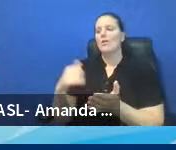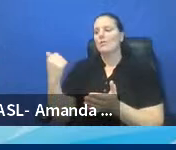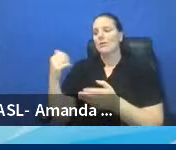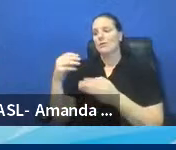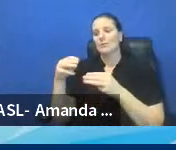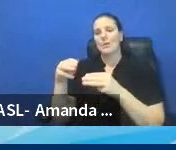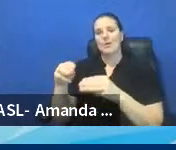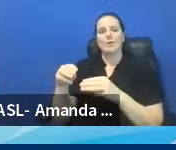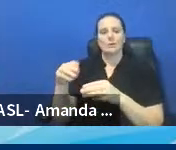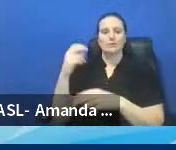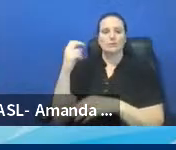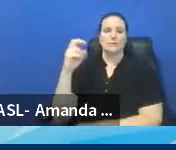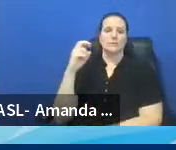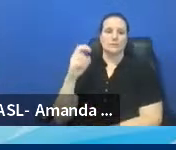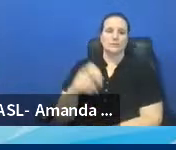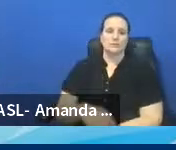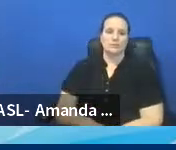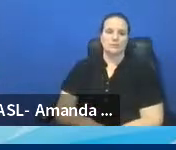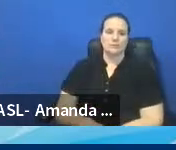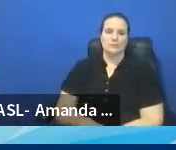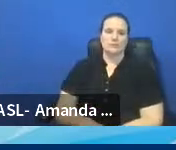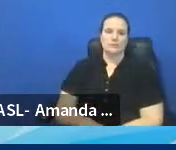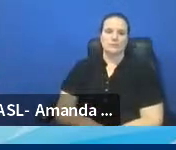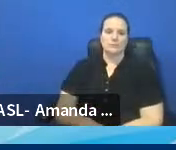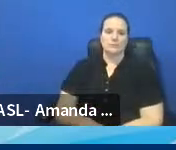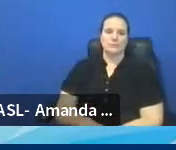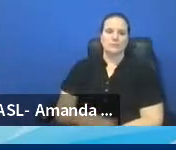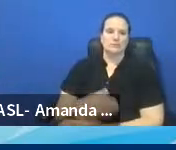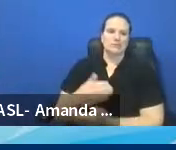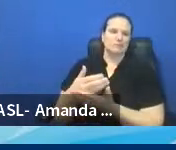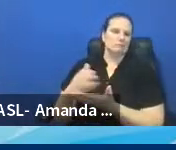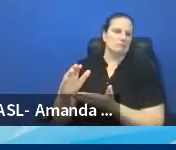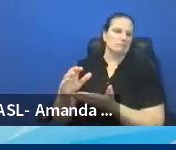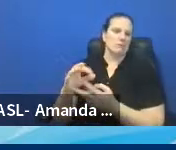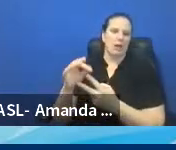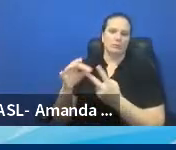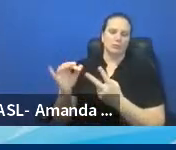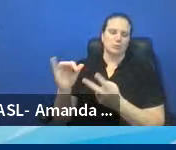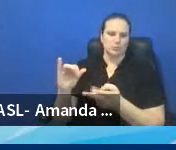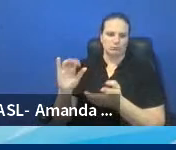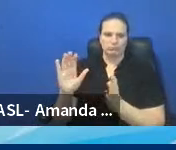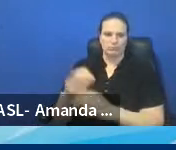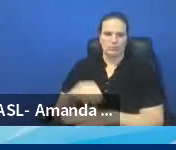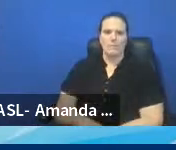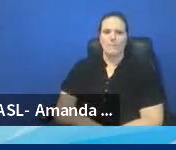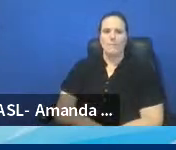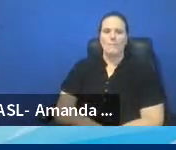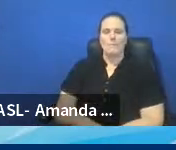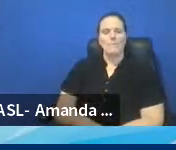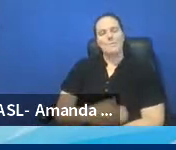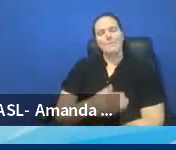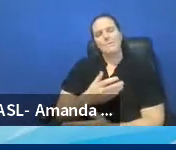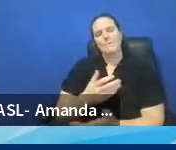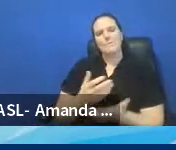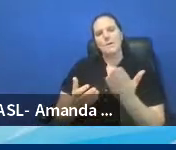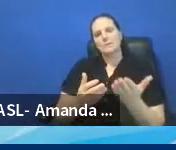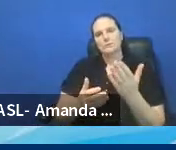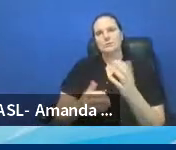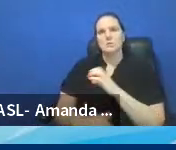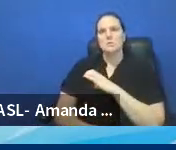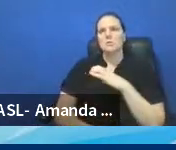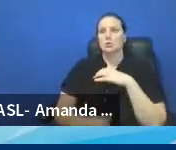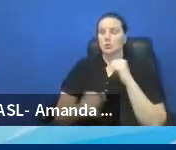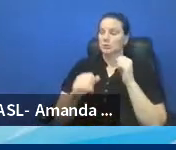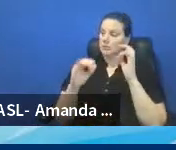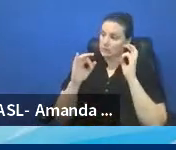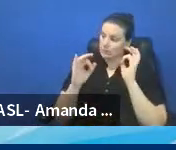transportation to pay a toll, then you're kind of pushing people out of that option also. So it's possible the commissions could decide